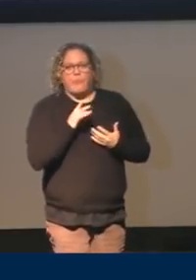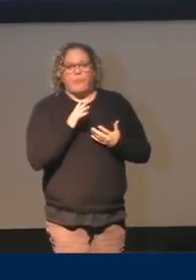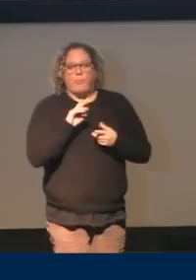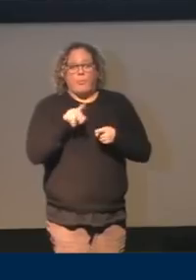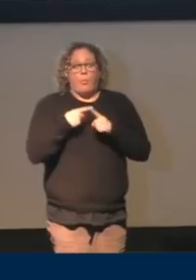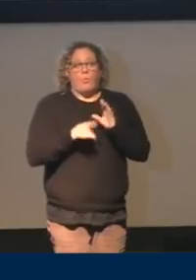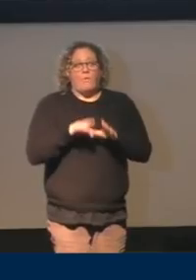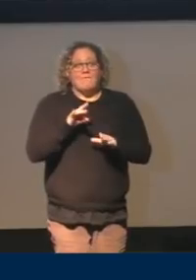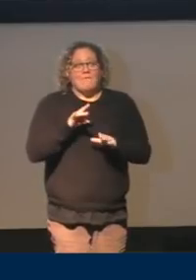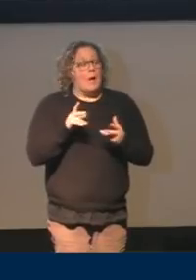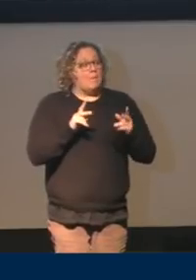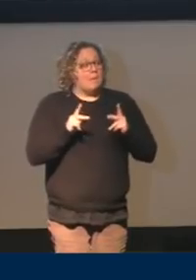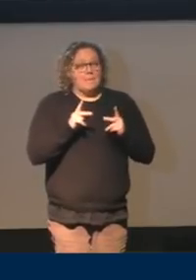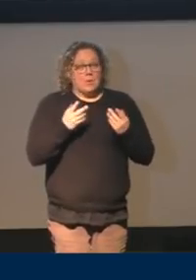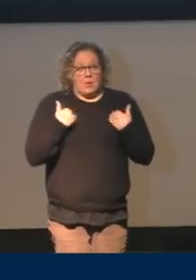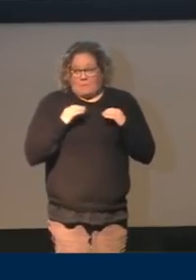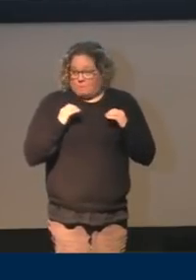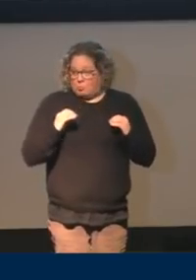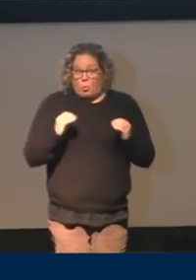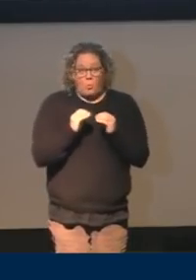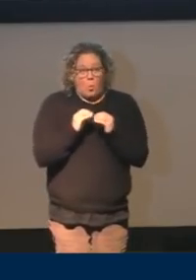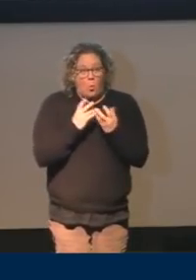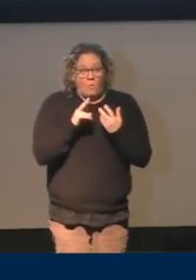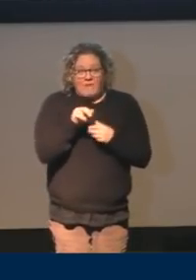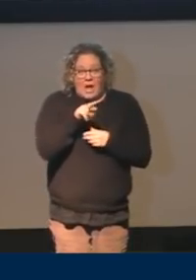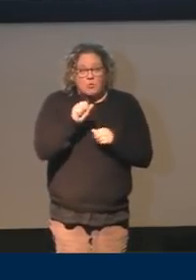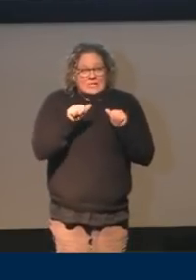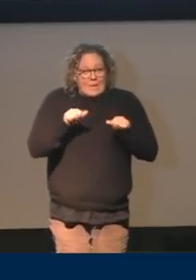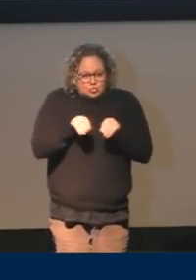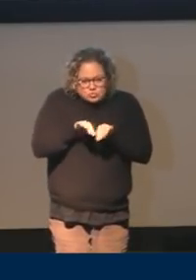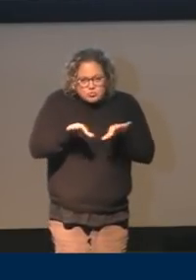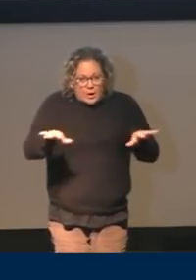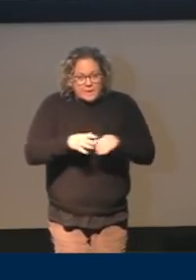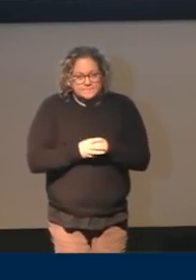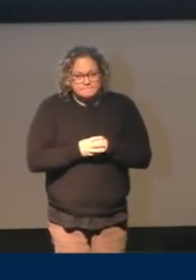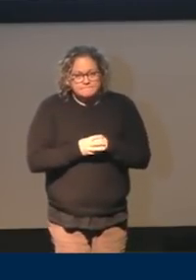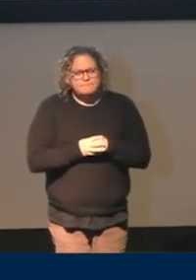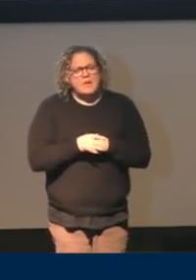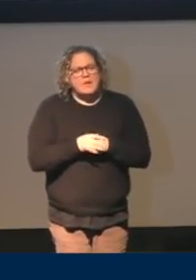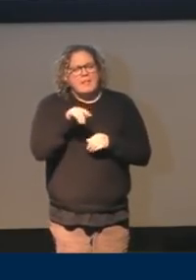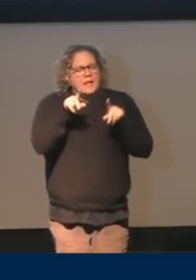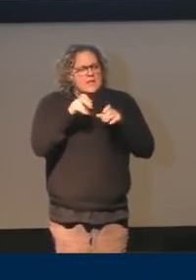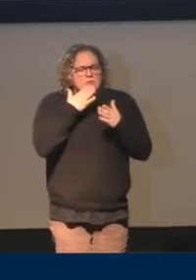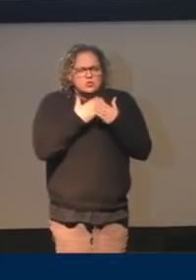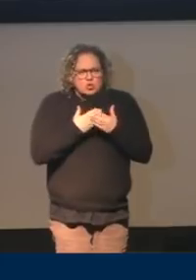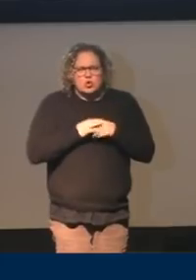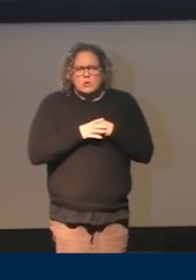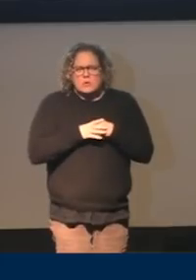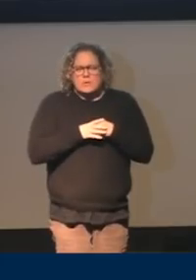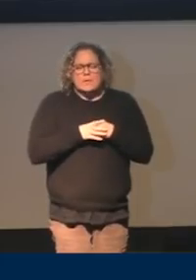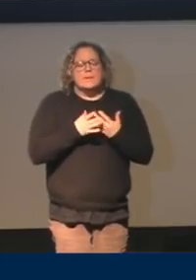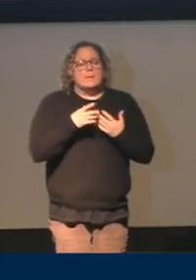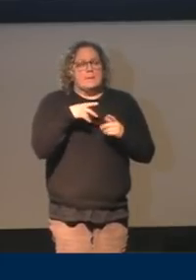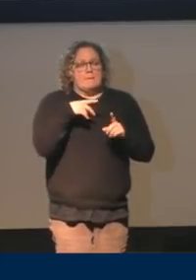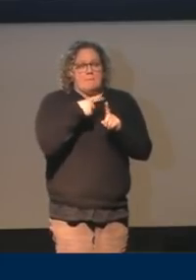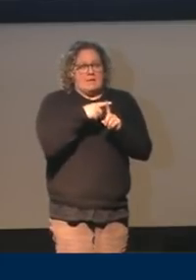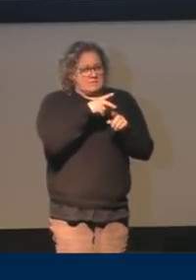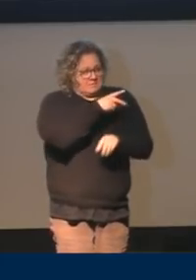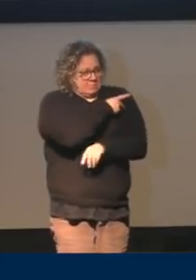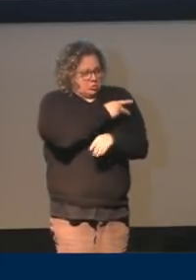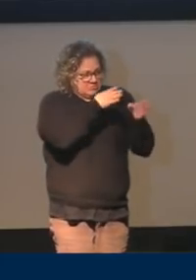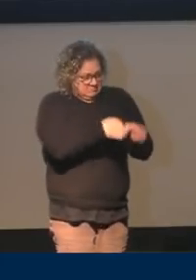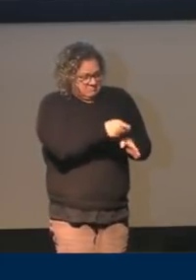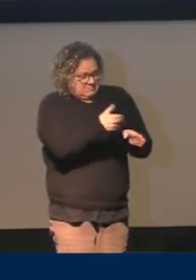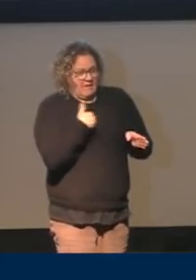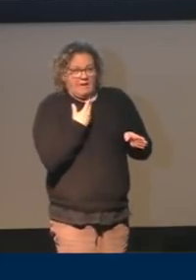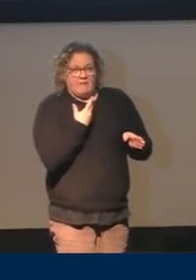longer infectious. This test is really quite good. When it's positive and the patient has symptoms, we can believe that